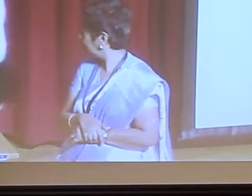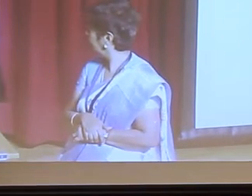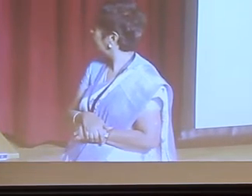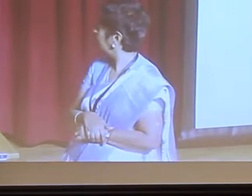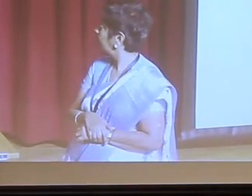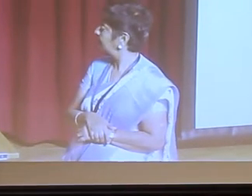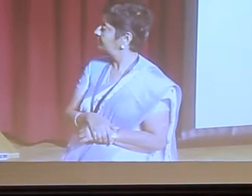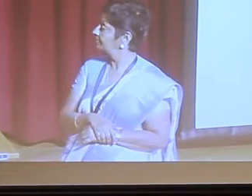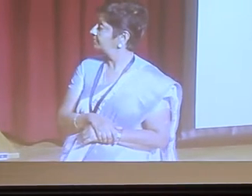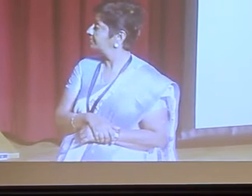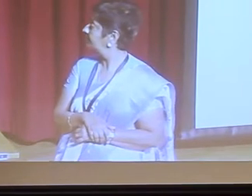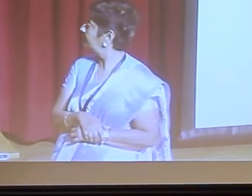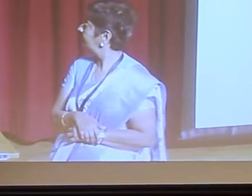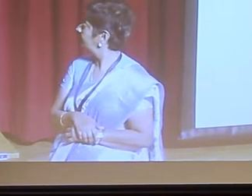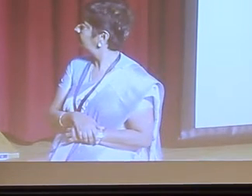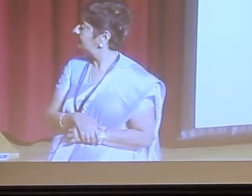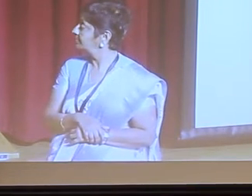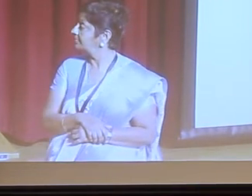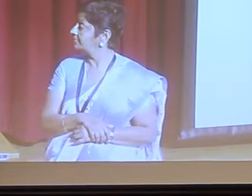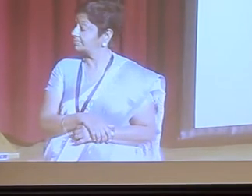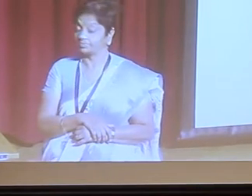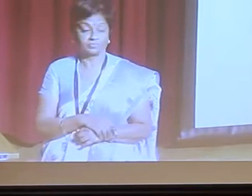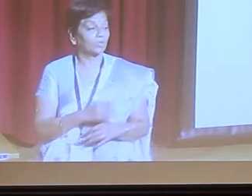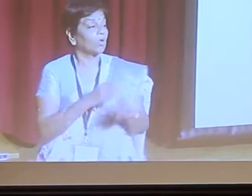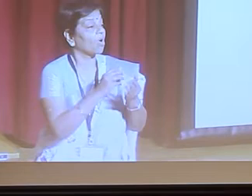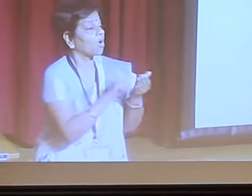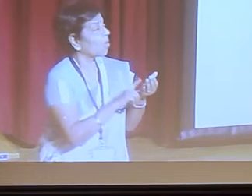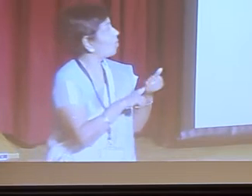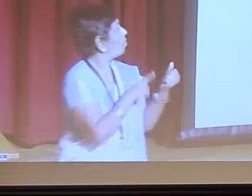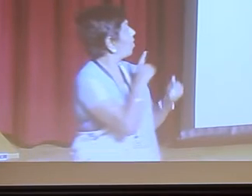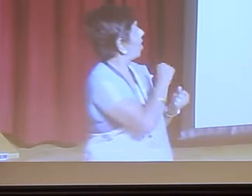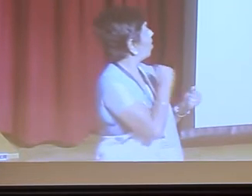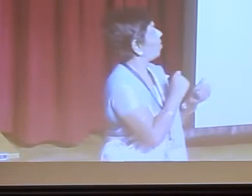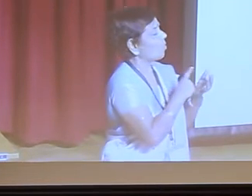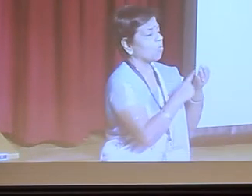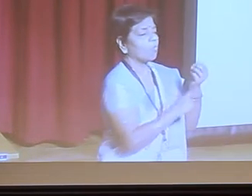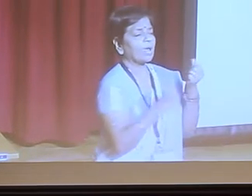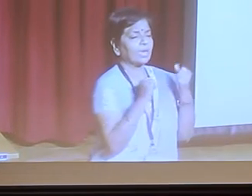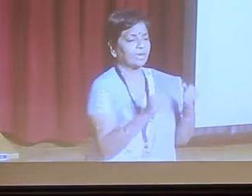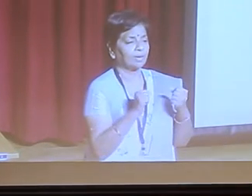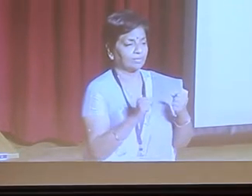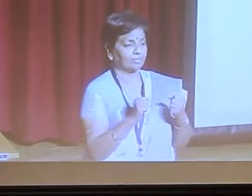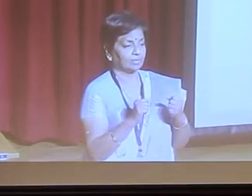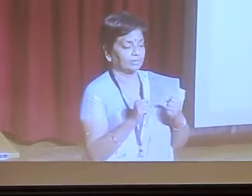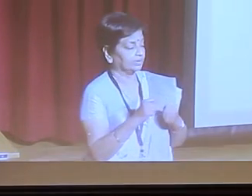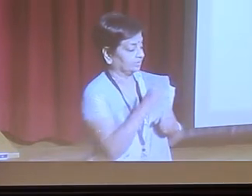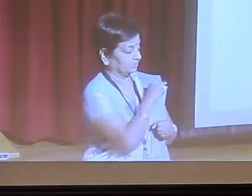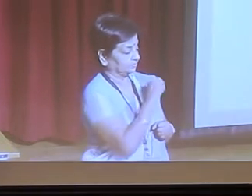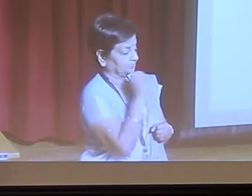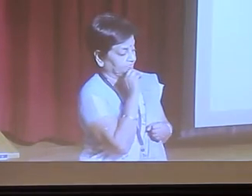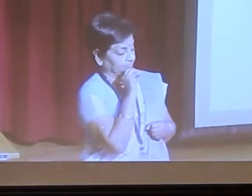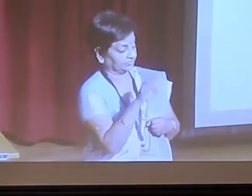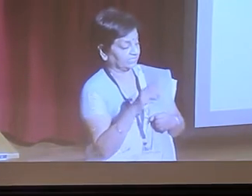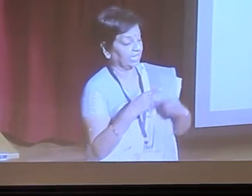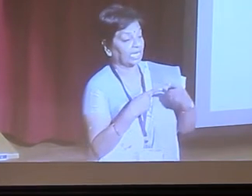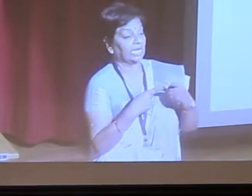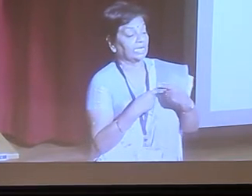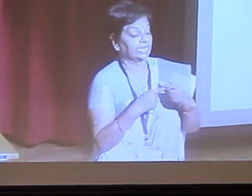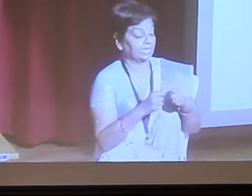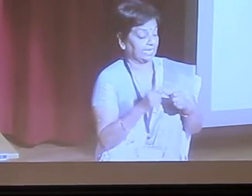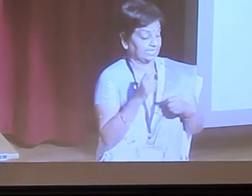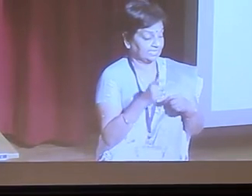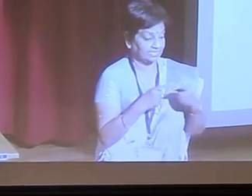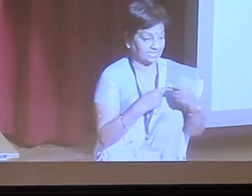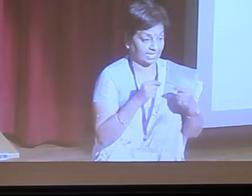Books of Marek, the what and why in tactile graphics, ensuring that assistive technology